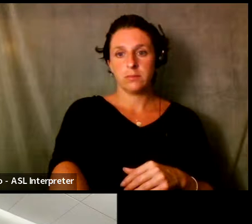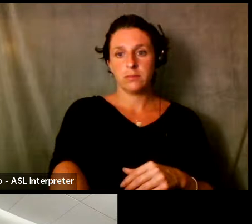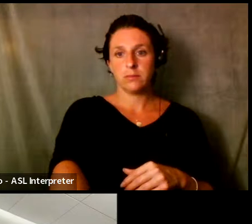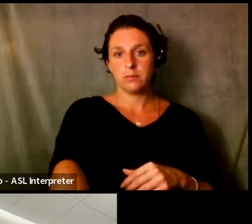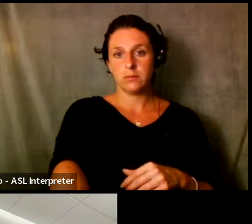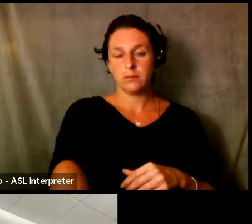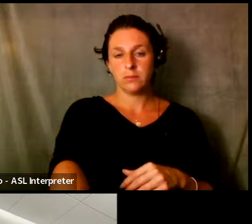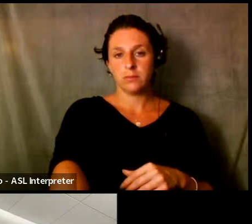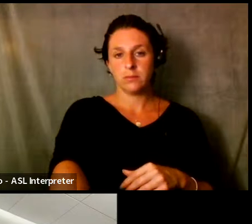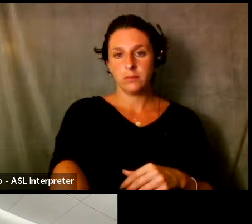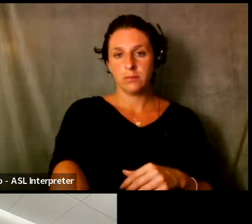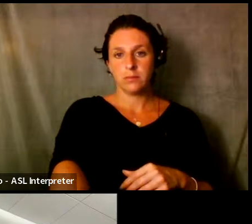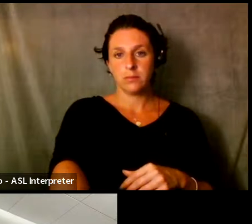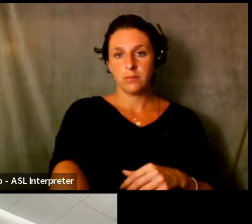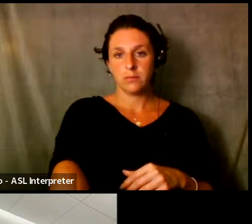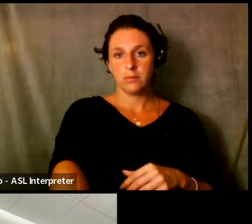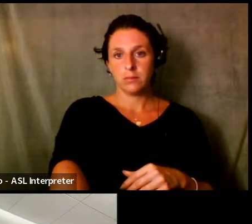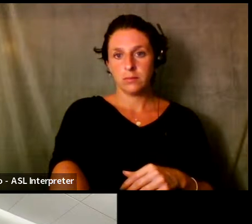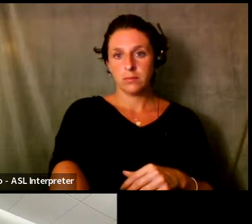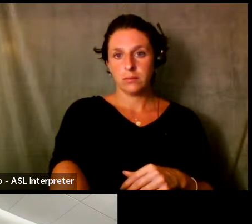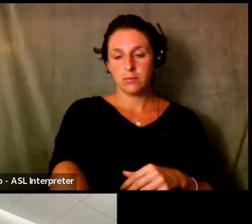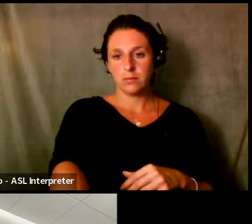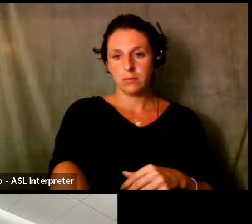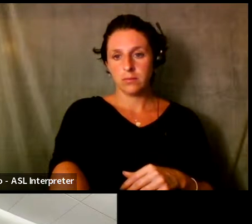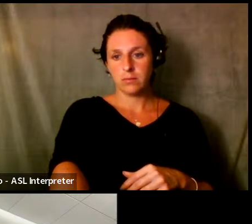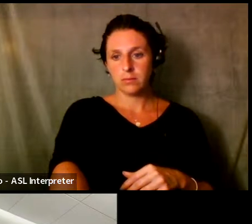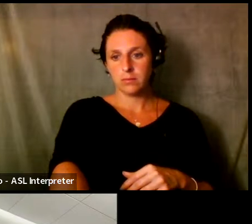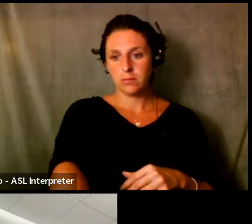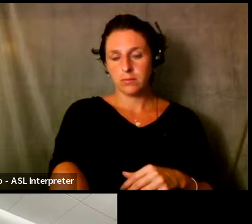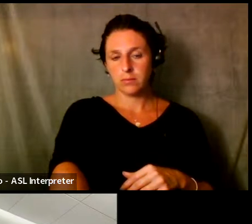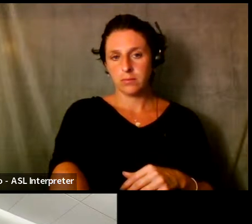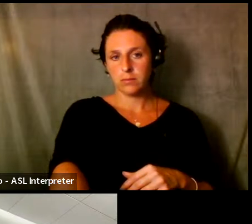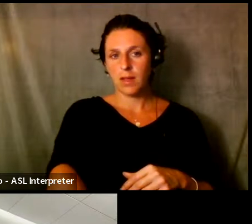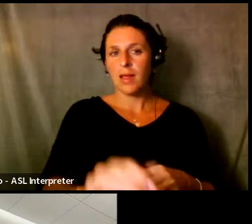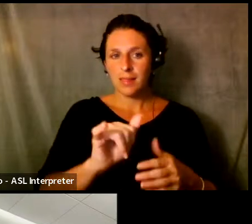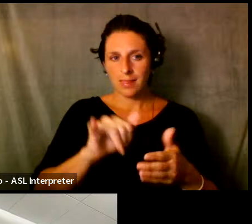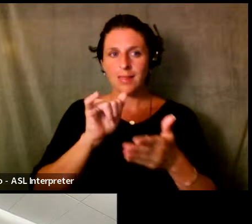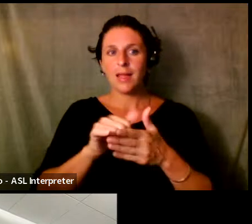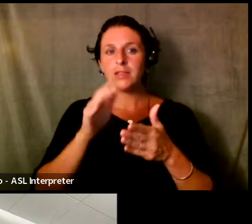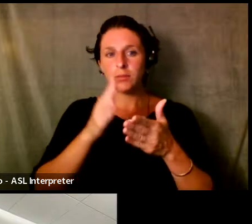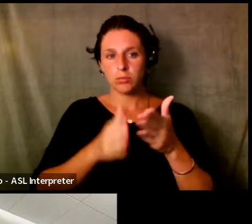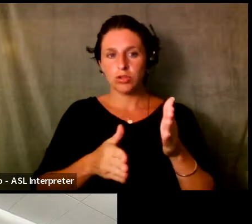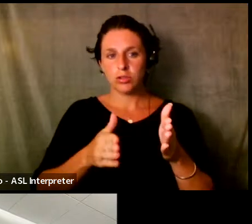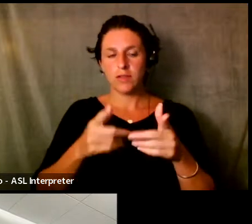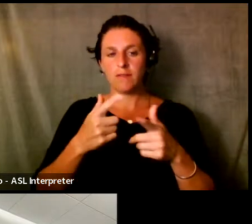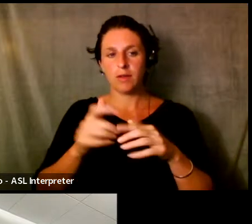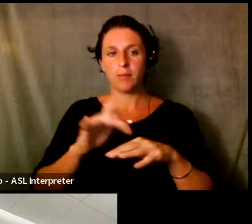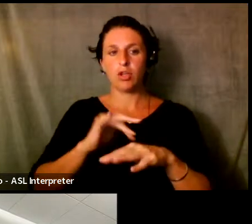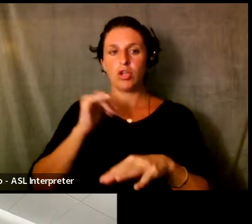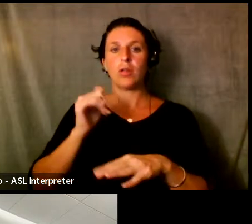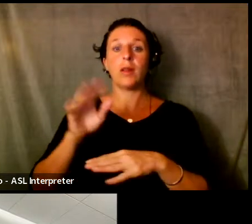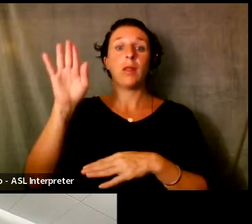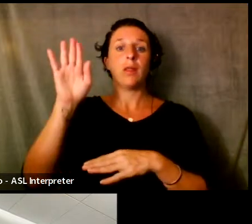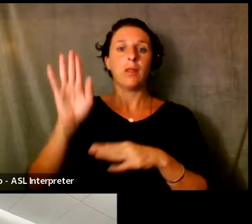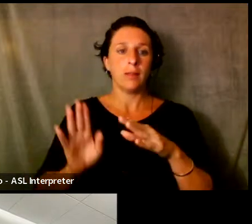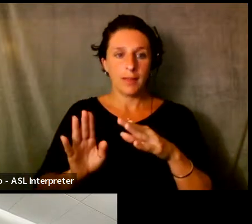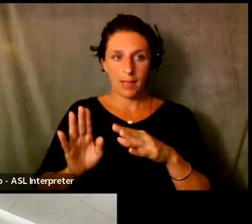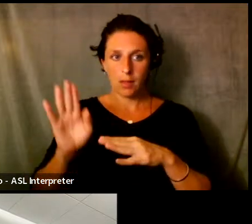Did that just go up? Oh, That's the person from earlier and then the hand went down and then went down.